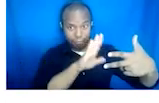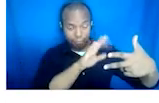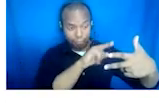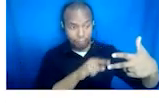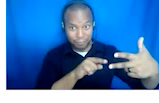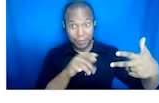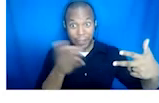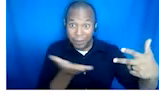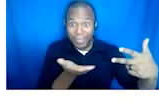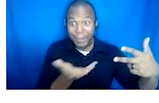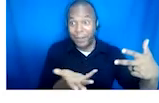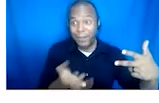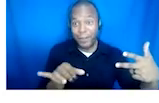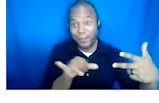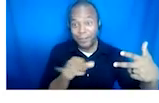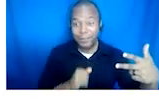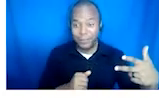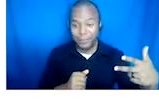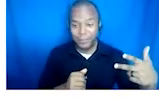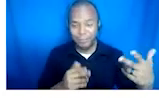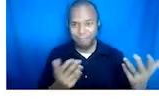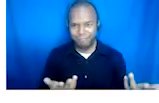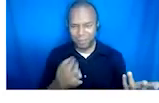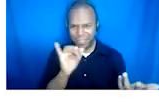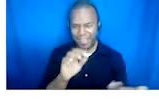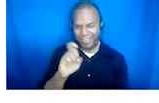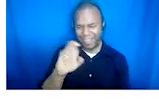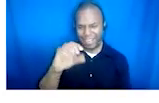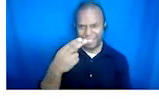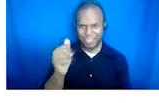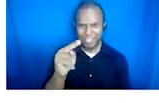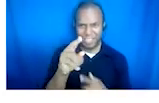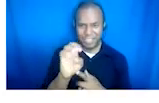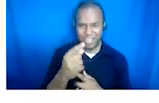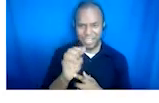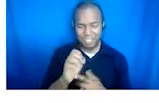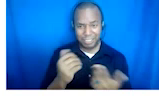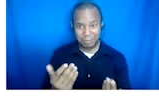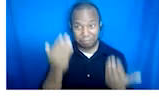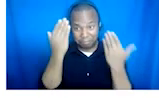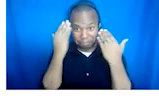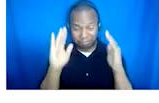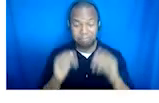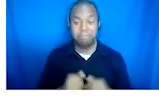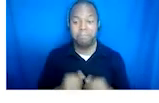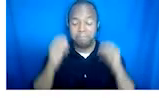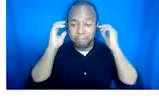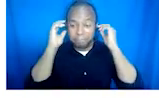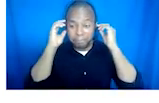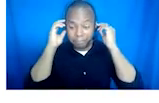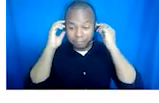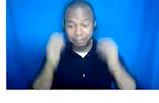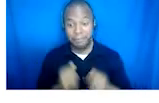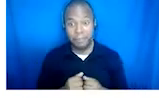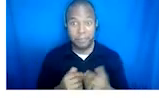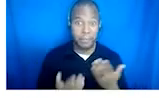here too. So is that an exchange? I don't know. Is it when they start, is it, I have